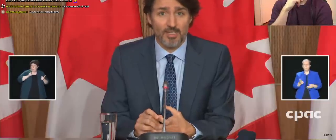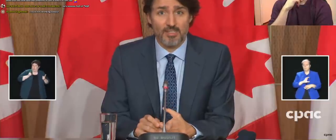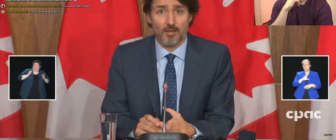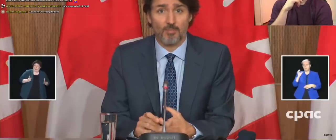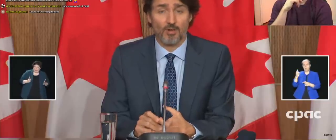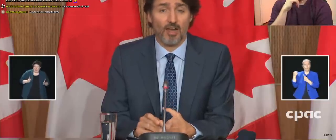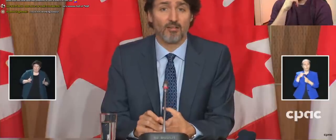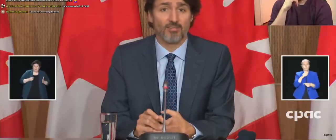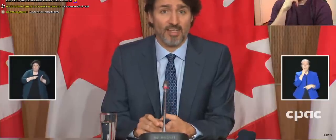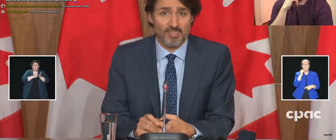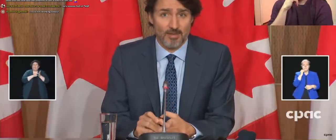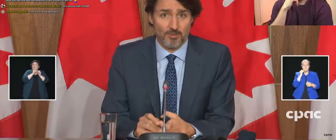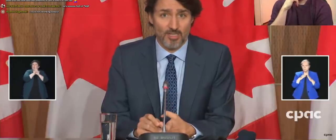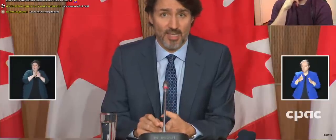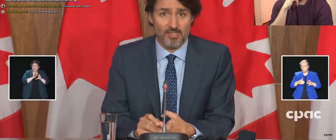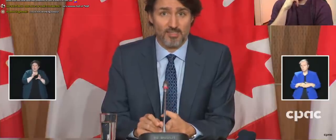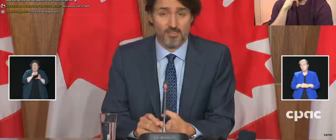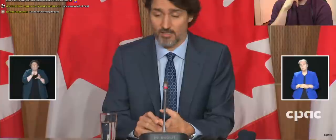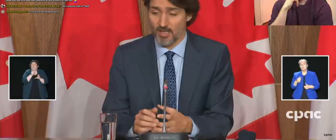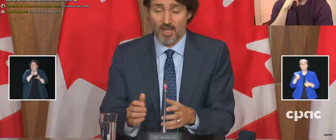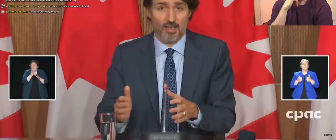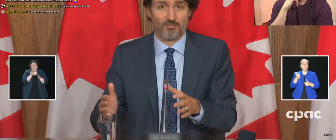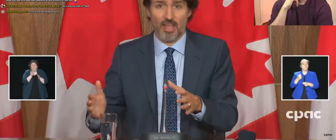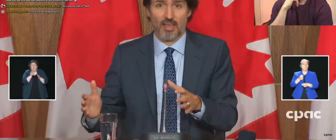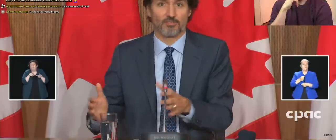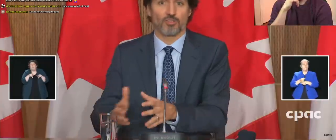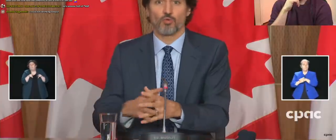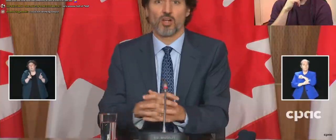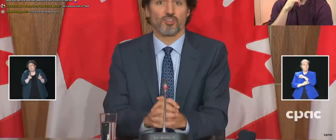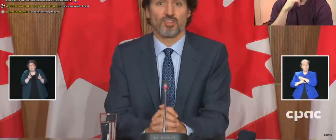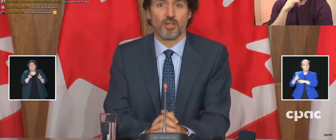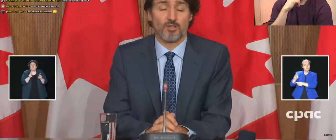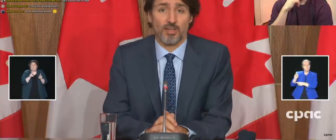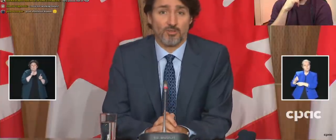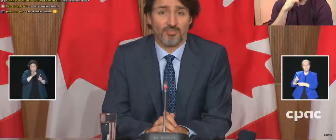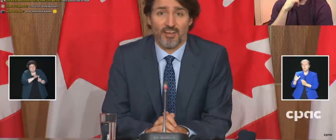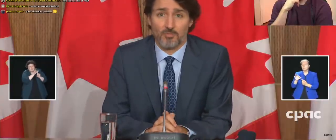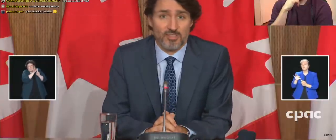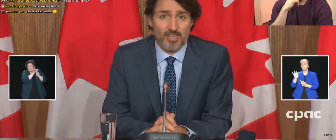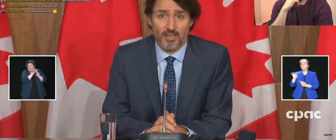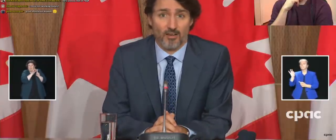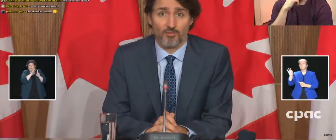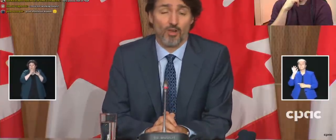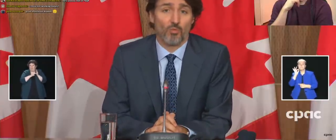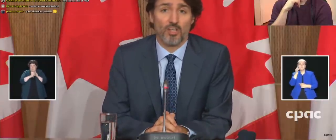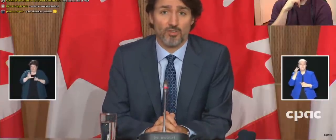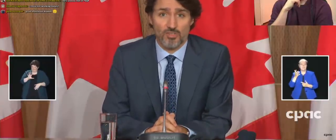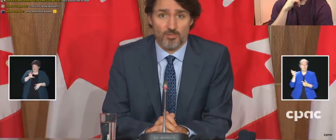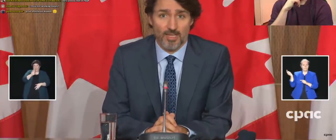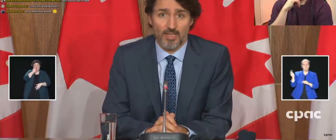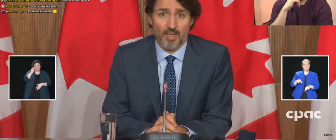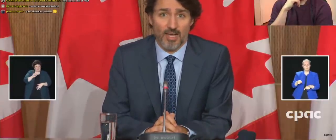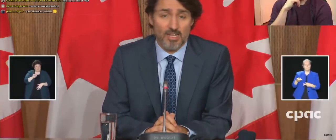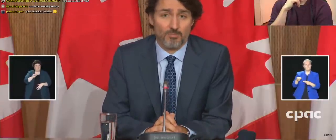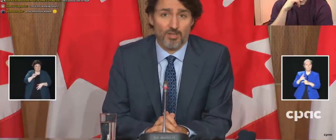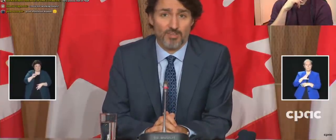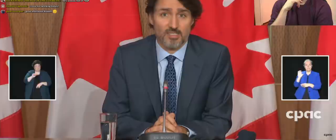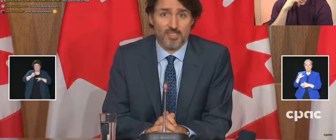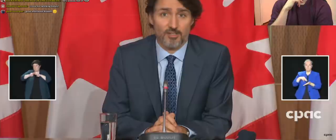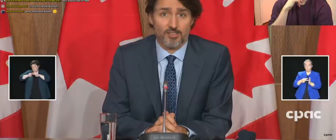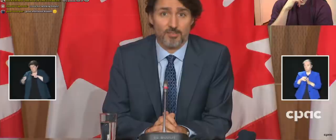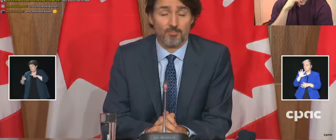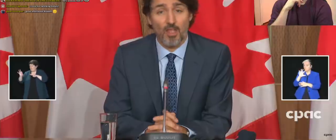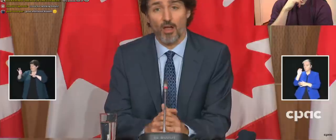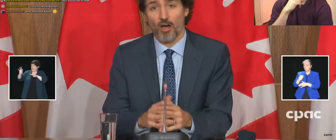workers, and a limited number of exception cases that have quashed the number down to 5% of what it used to be in